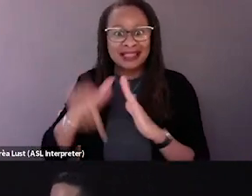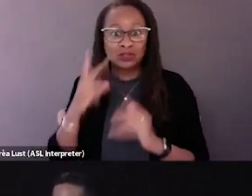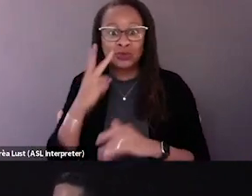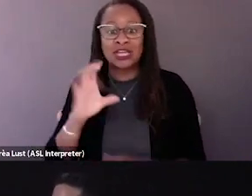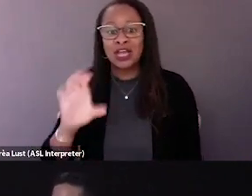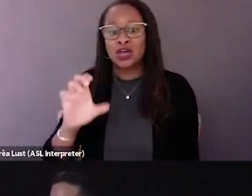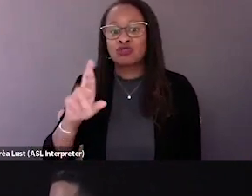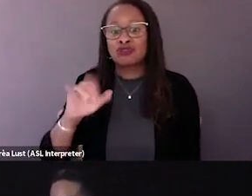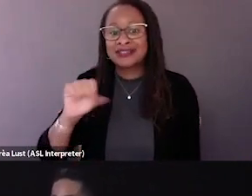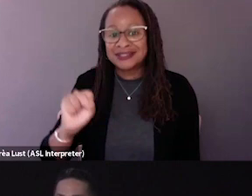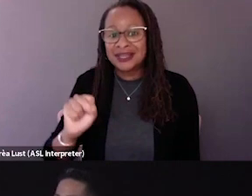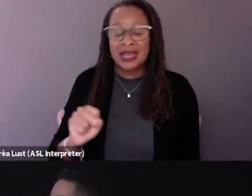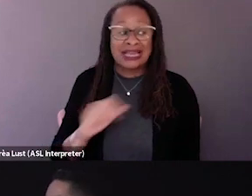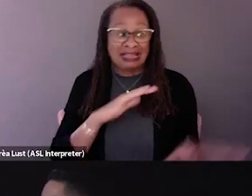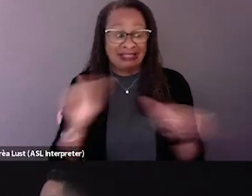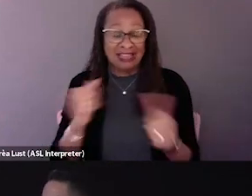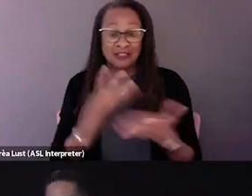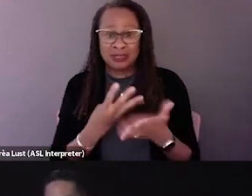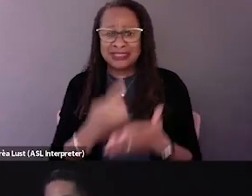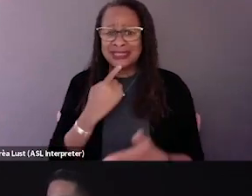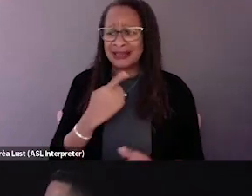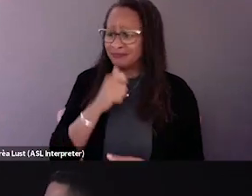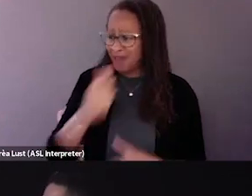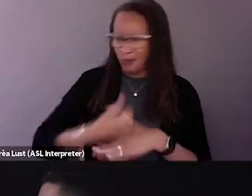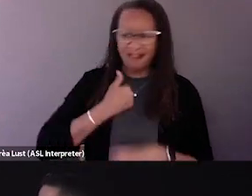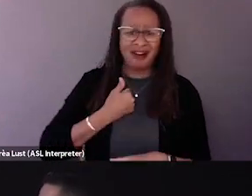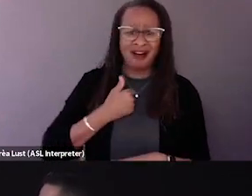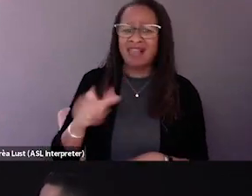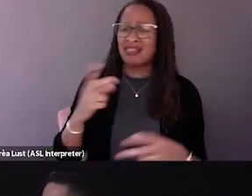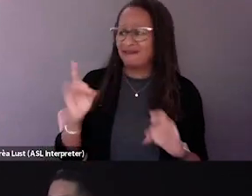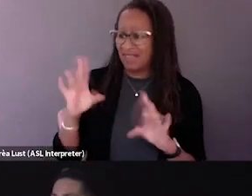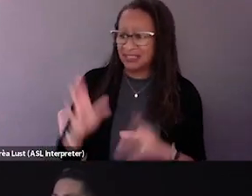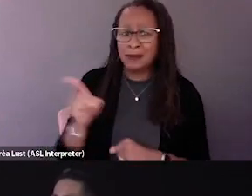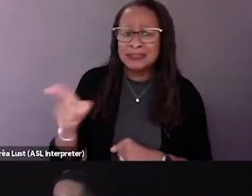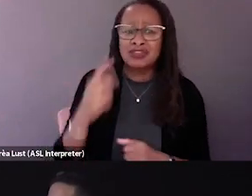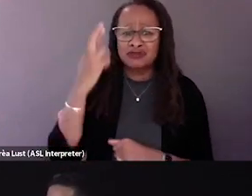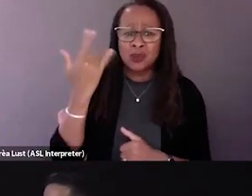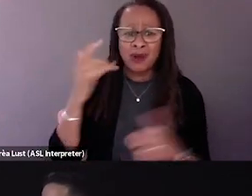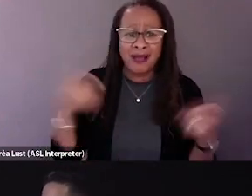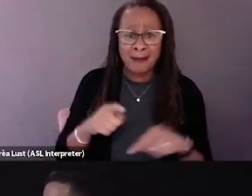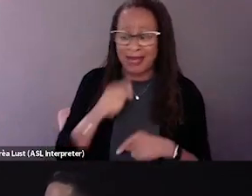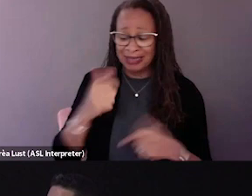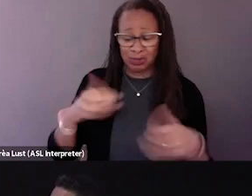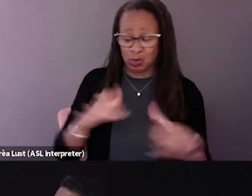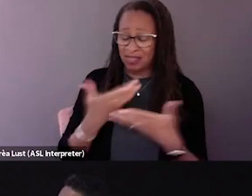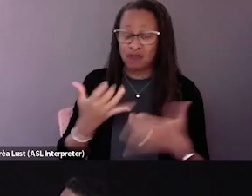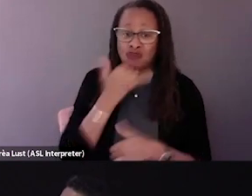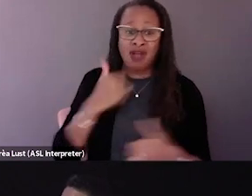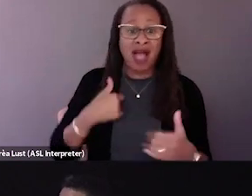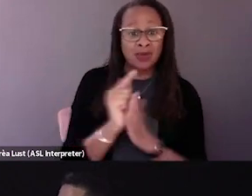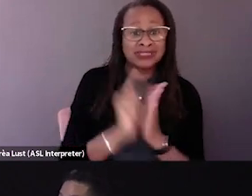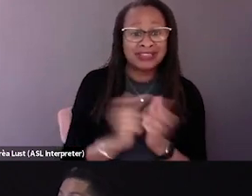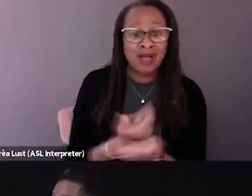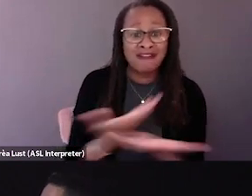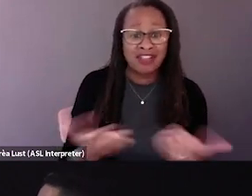prison. He's not only saying that, look, this isn't my fault. It's the victims. The victims are the reason why this happened. I didn't do anything wrong. And then we hear